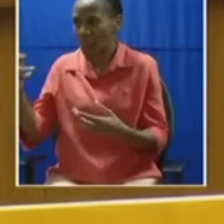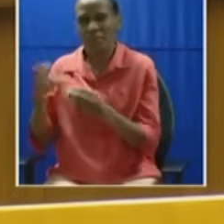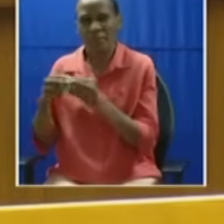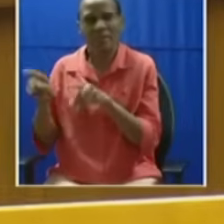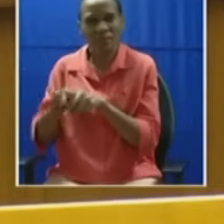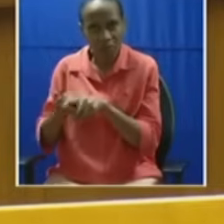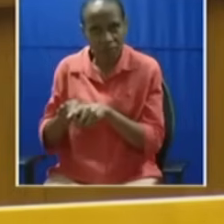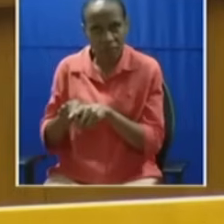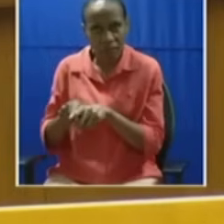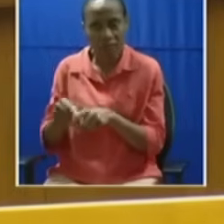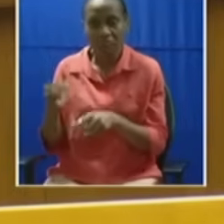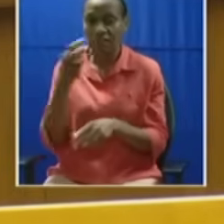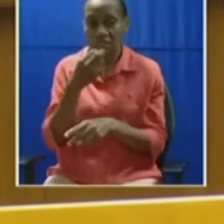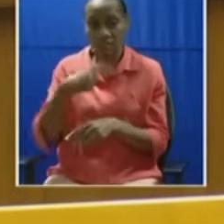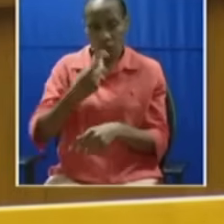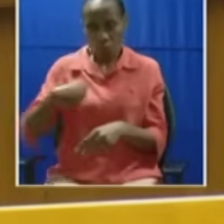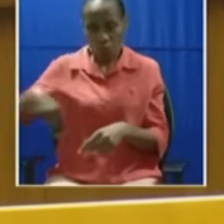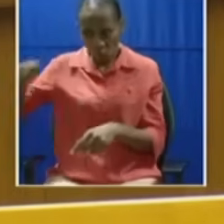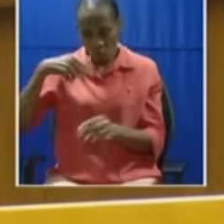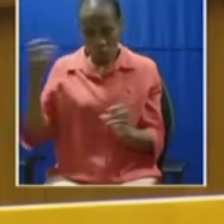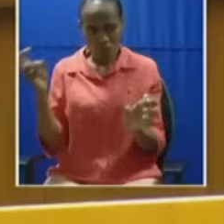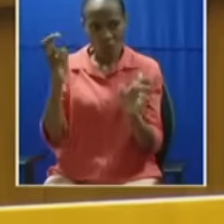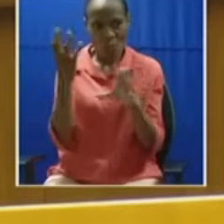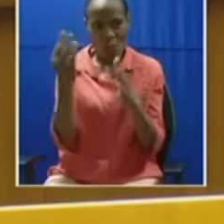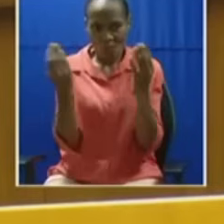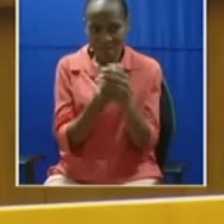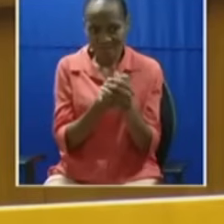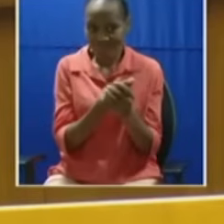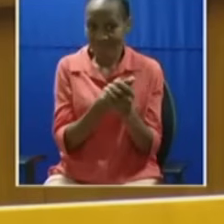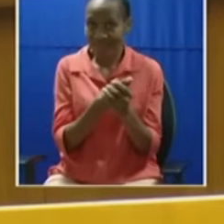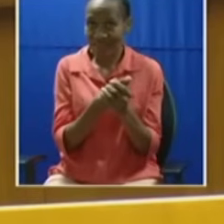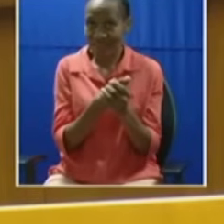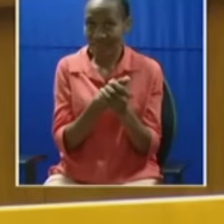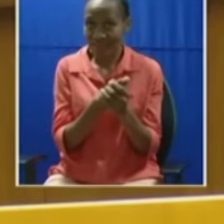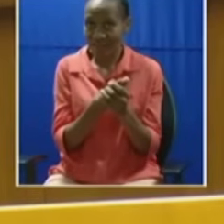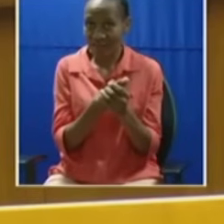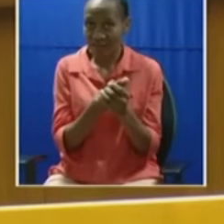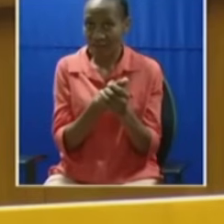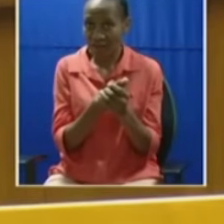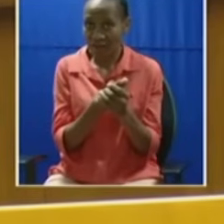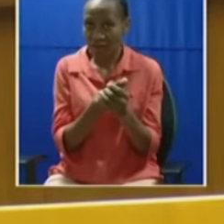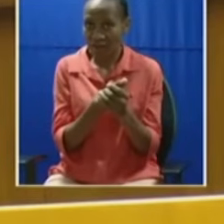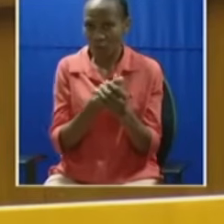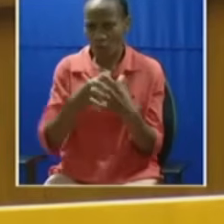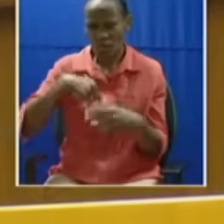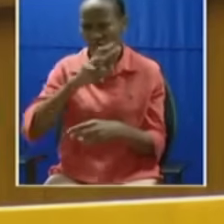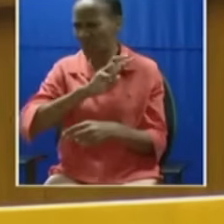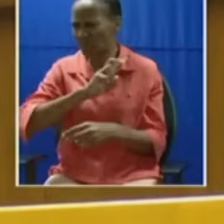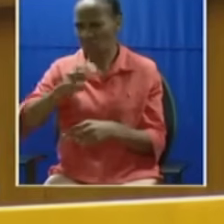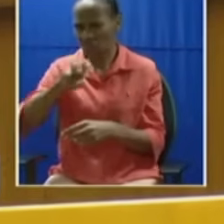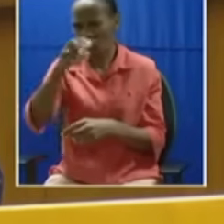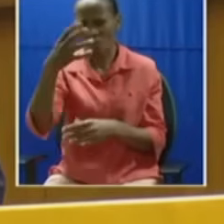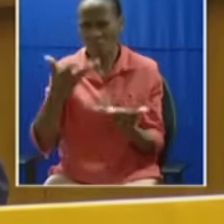to join him. I don't know to what trip.